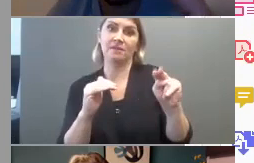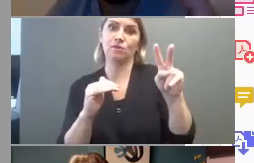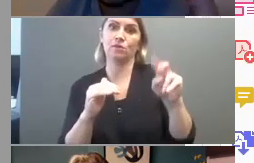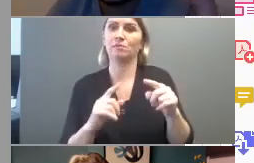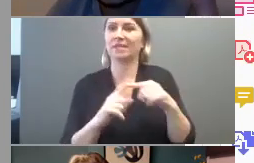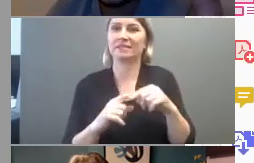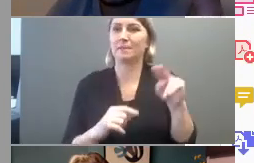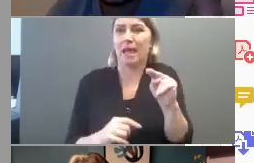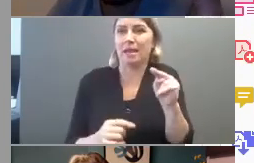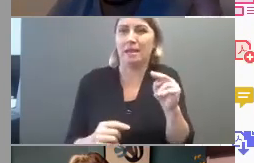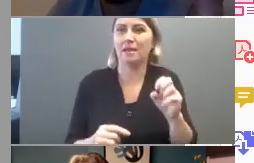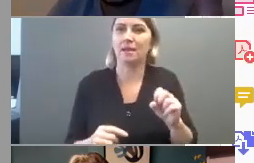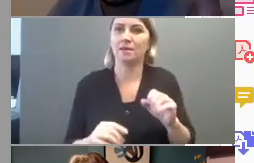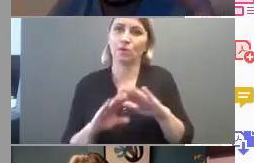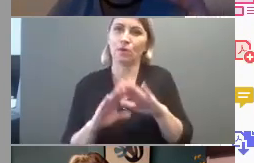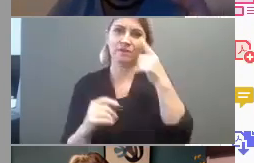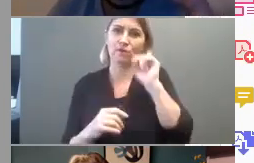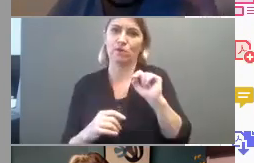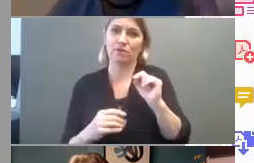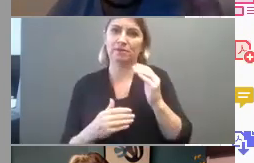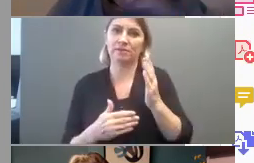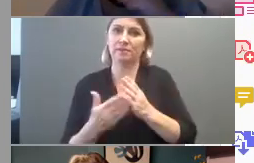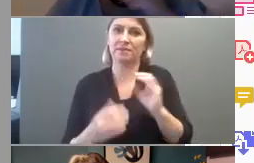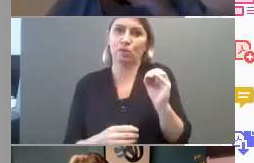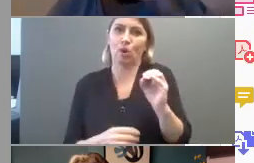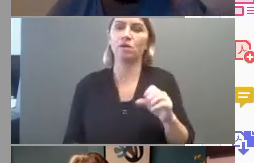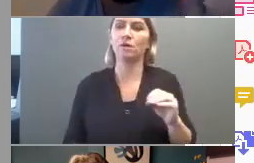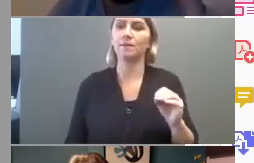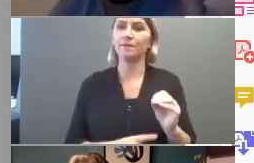n, or basically for some n0.